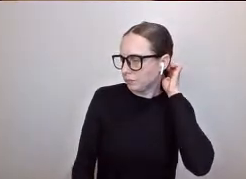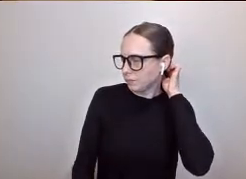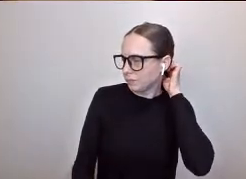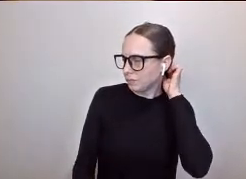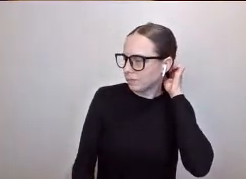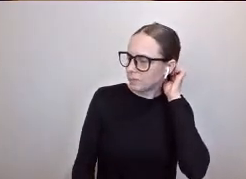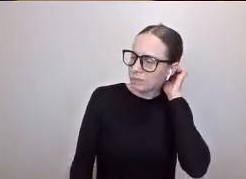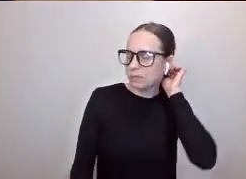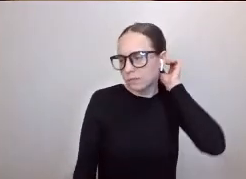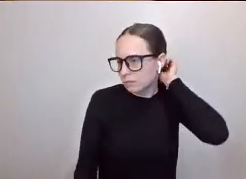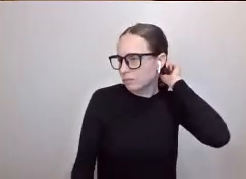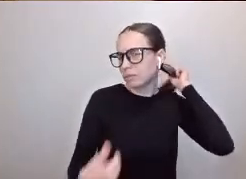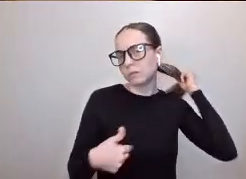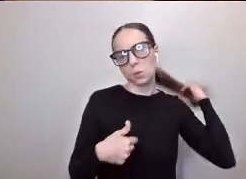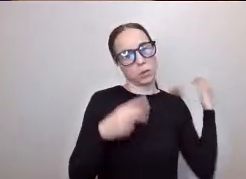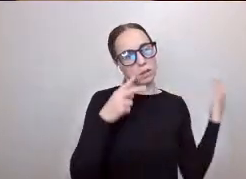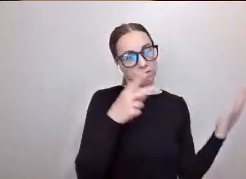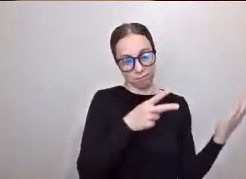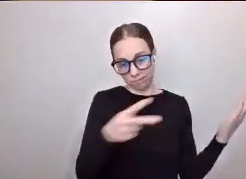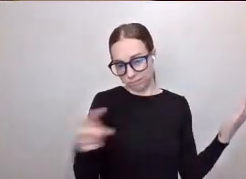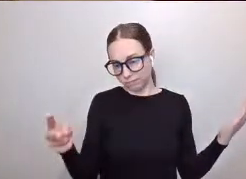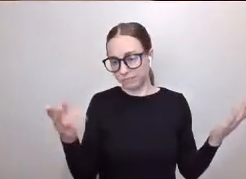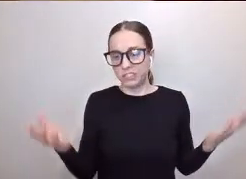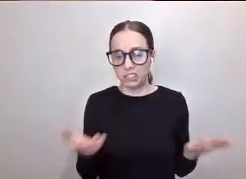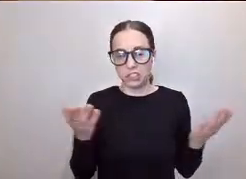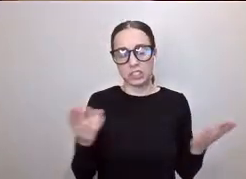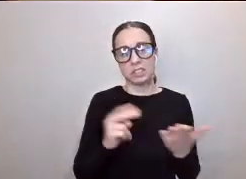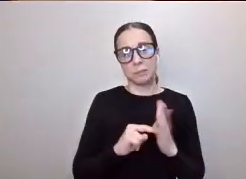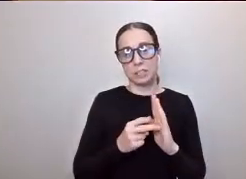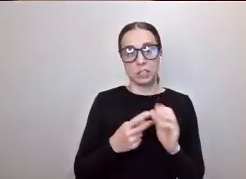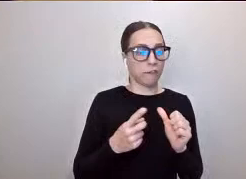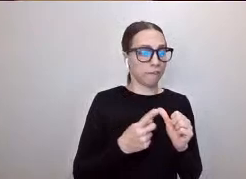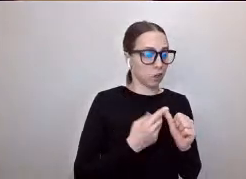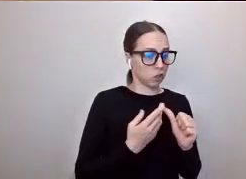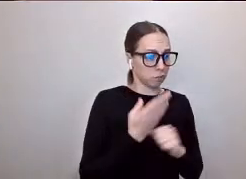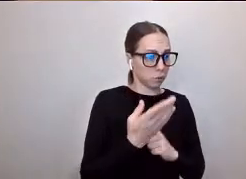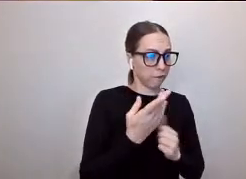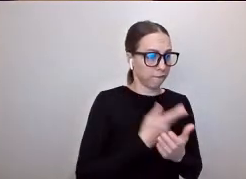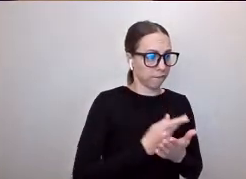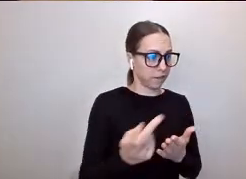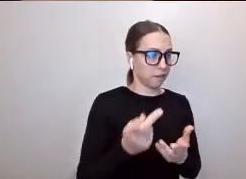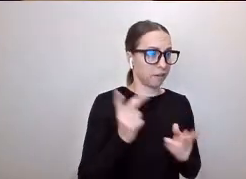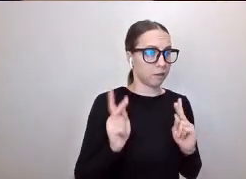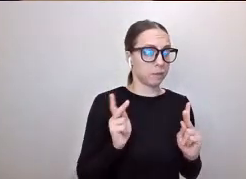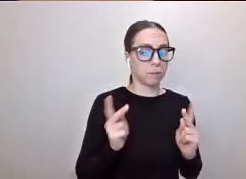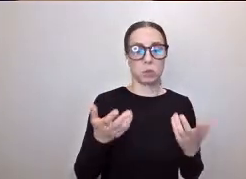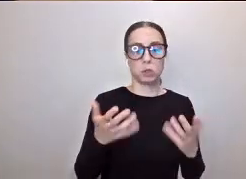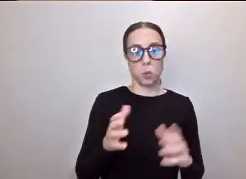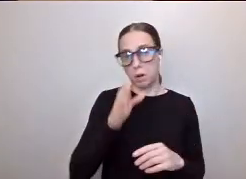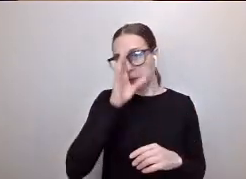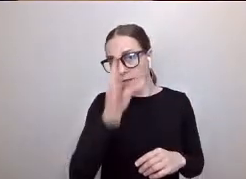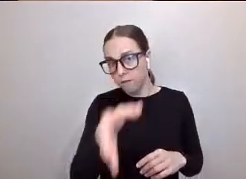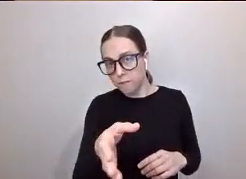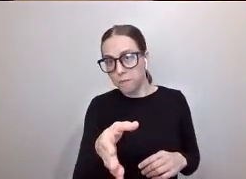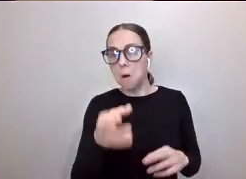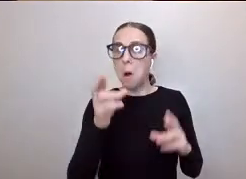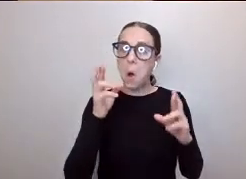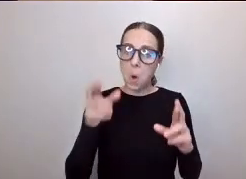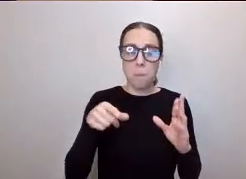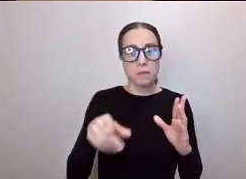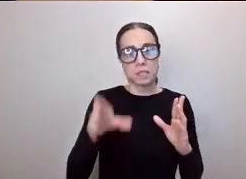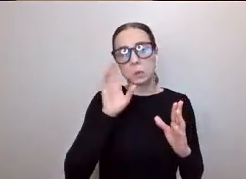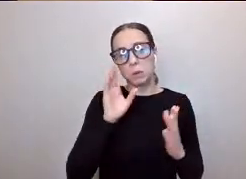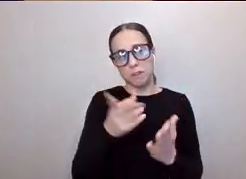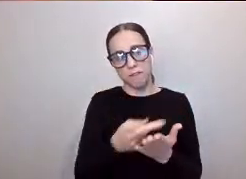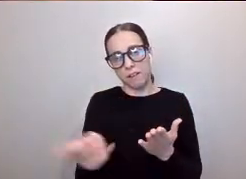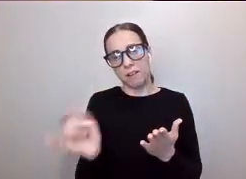here, that if the first motion failed and people don't want to be necessarily forthright, I would hope that this motion would fail and that my colleagues wouldn't feel